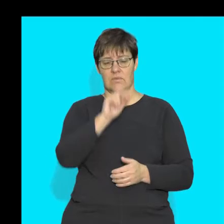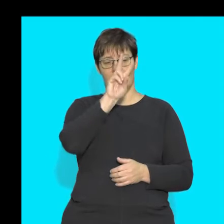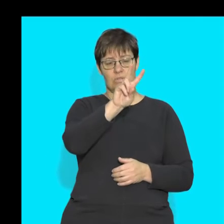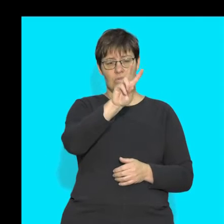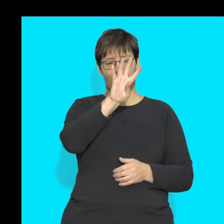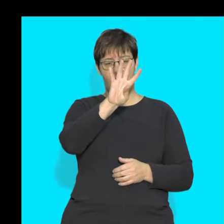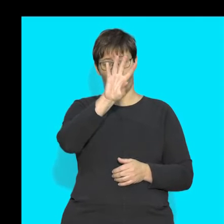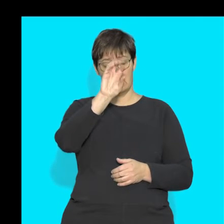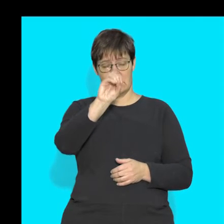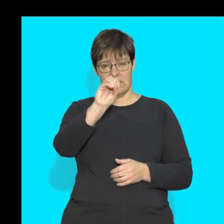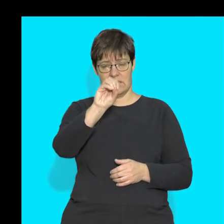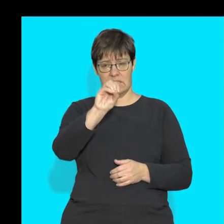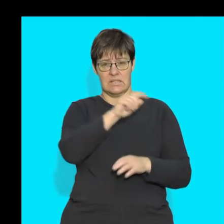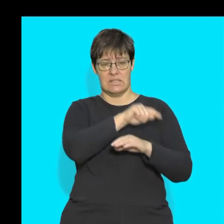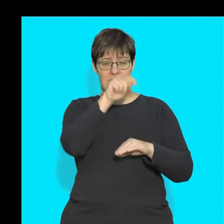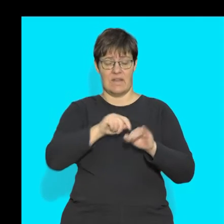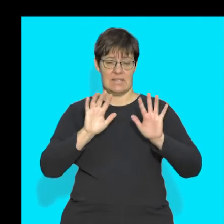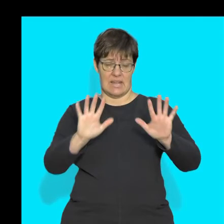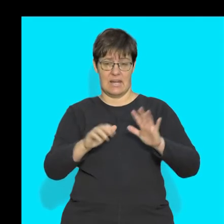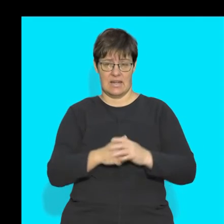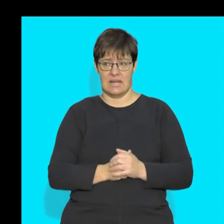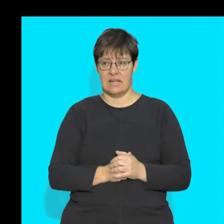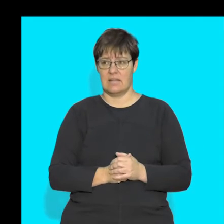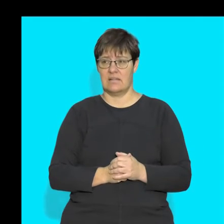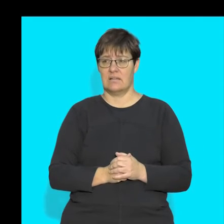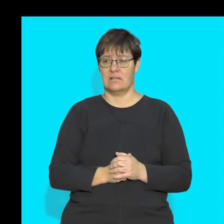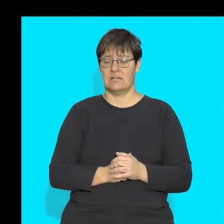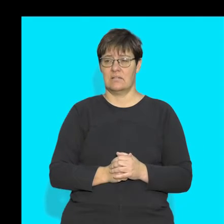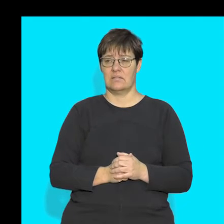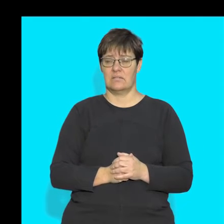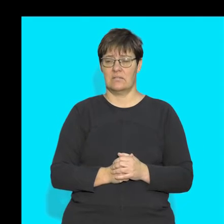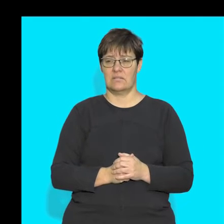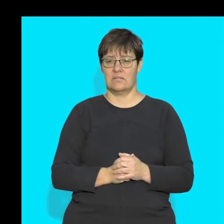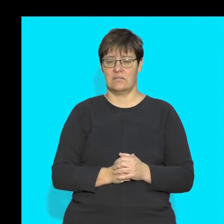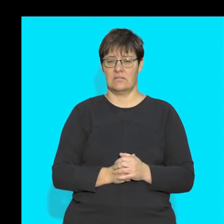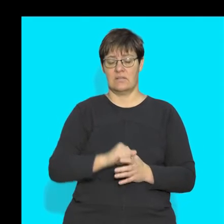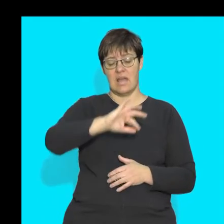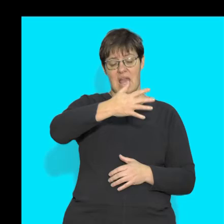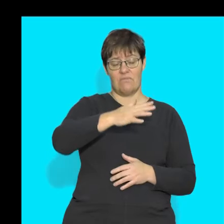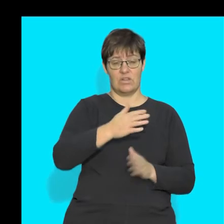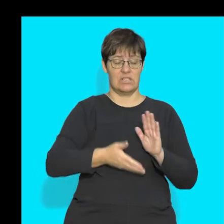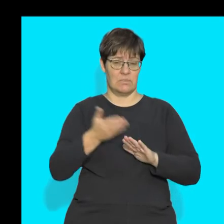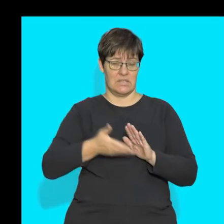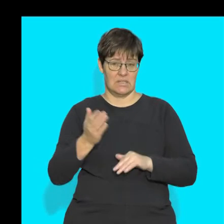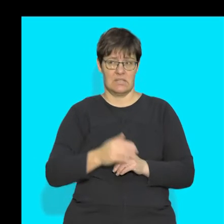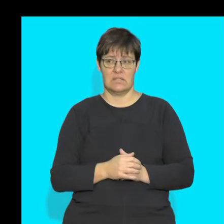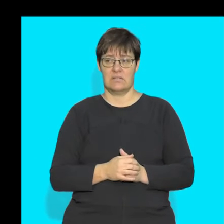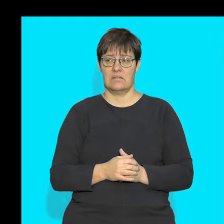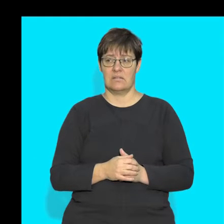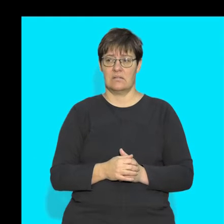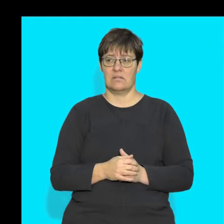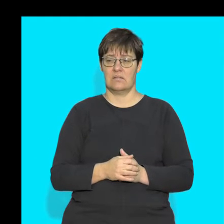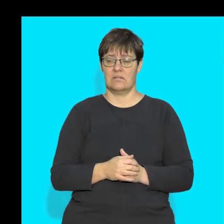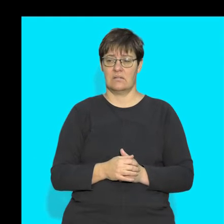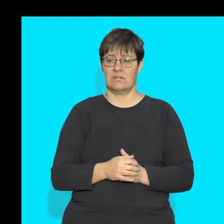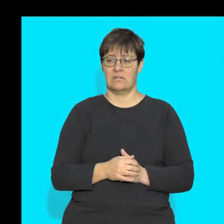240 divided by 10. Okay, so average speed, oh my word,